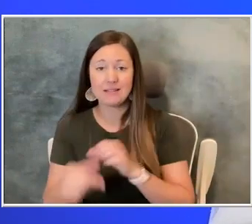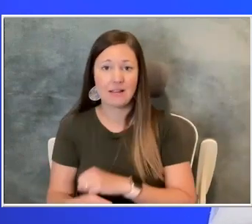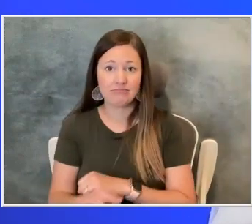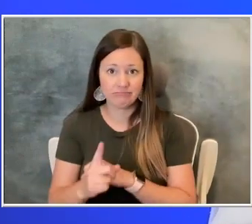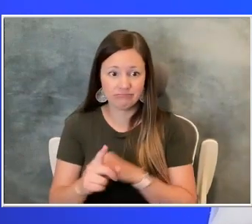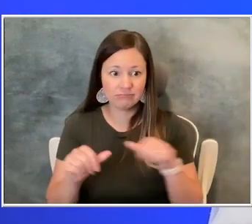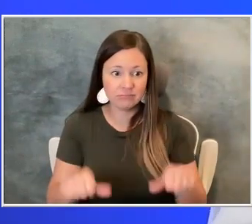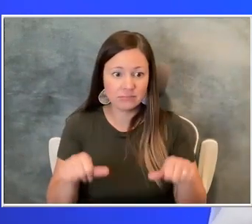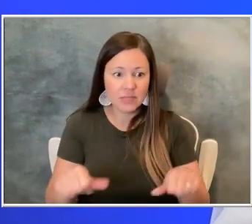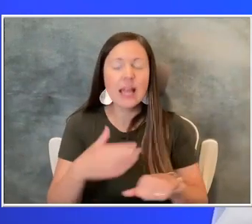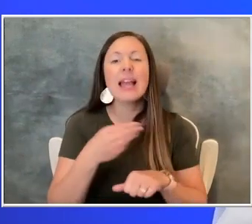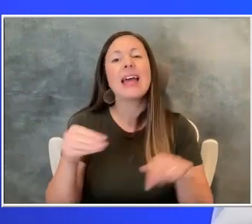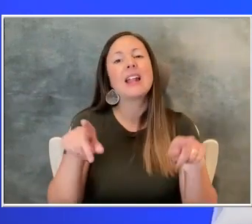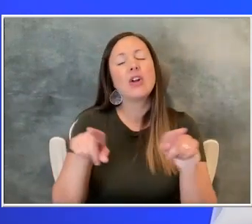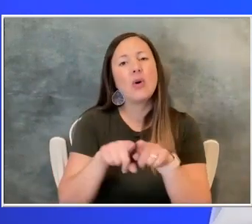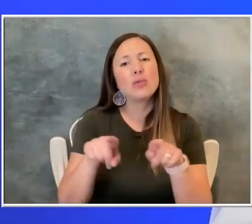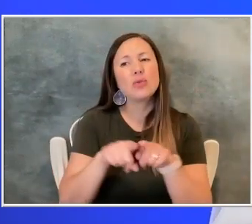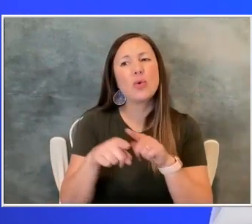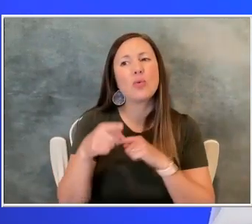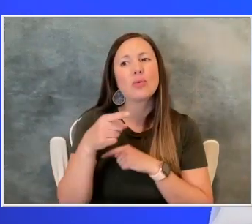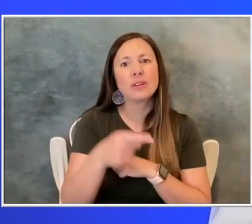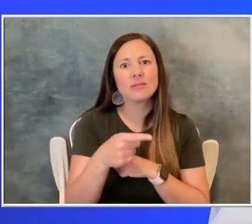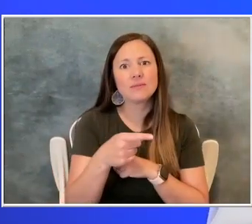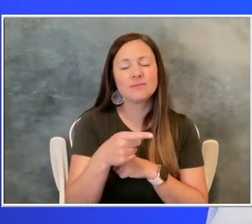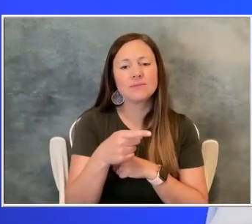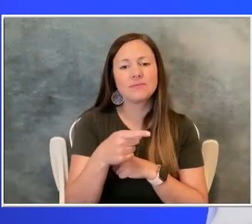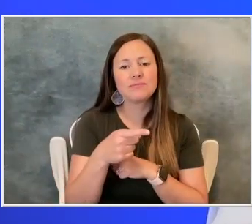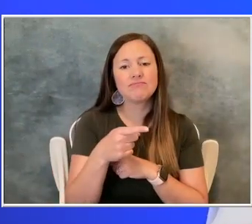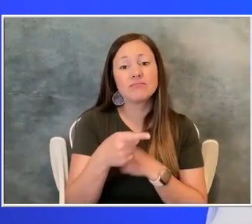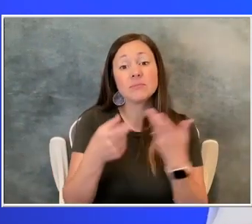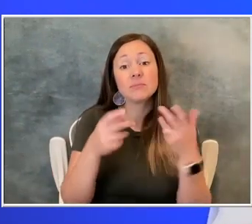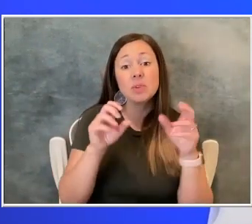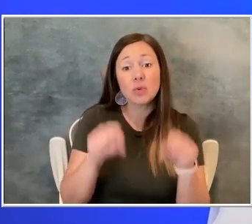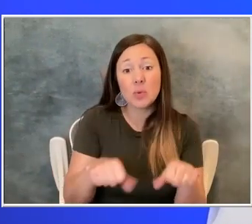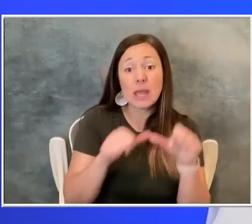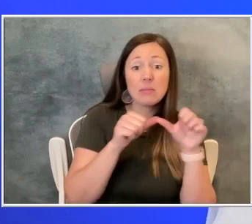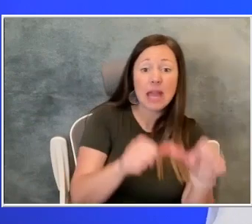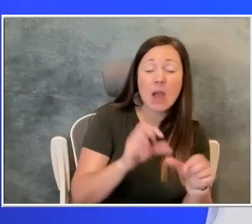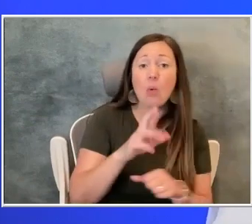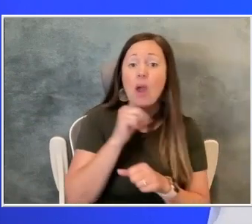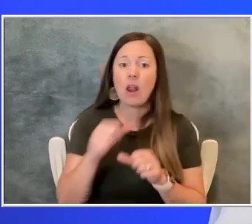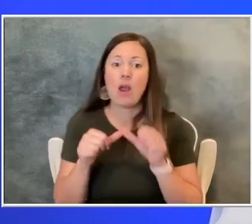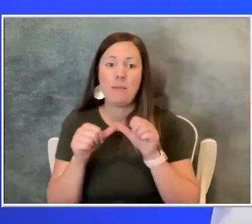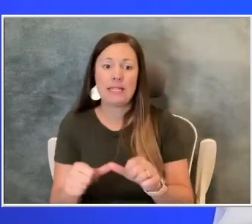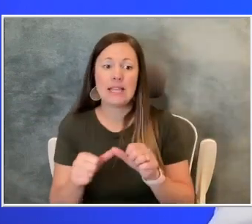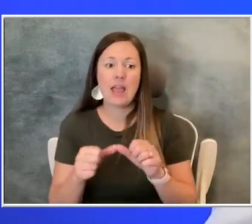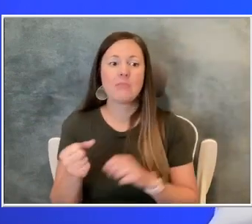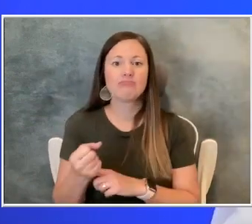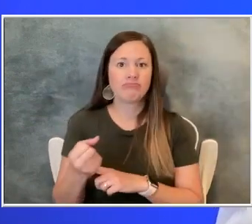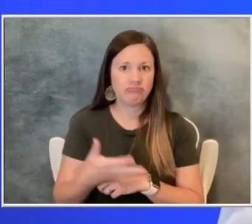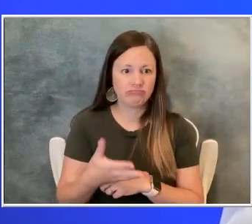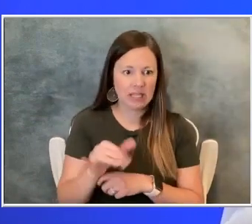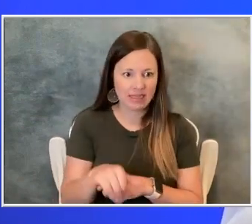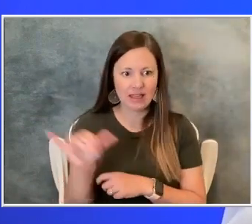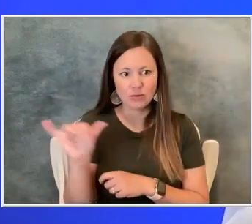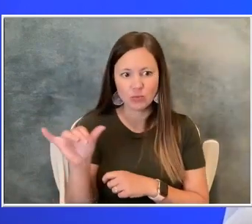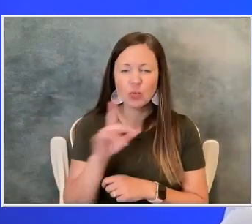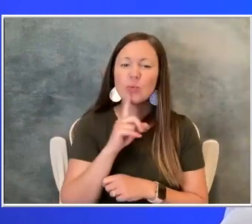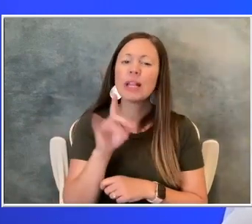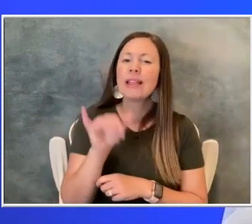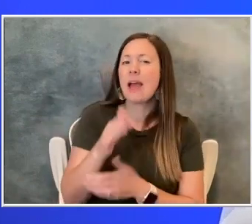you also can maintain or not maintain ejaculatory function. So that's part of the ability to